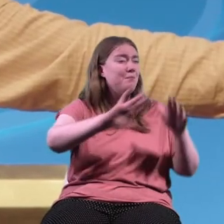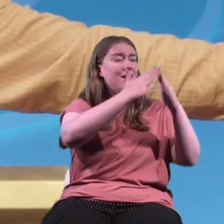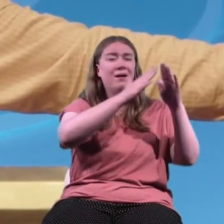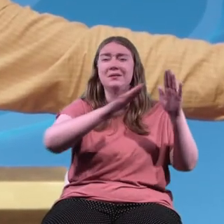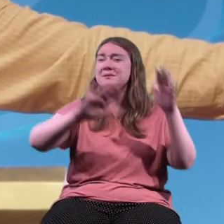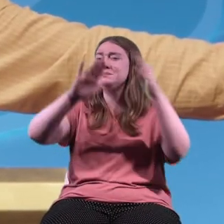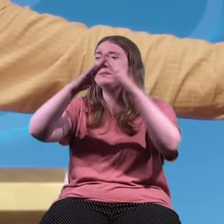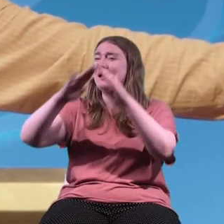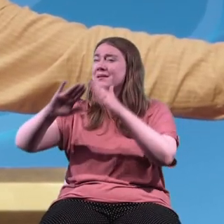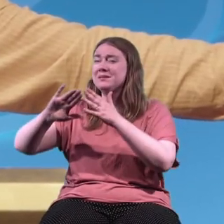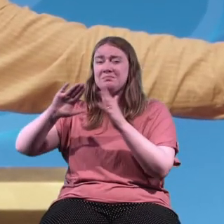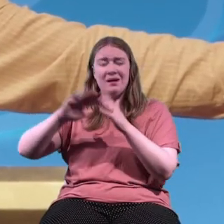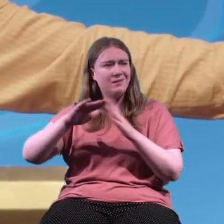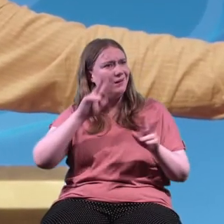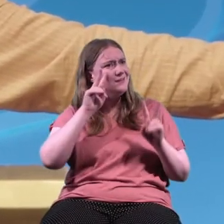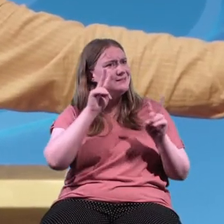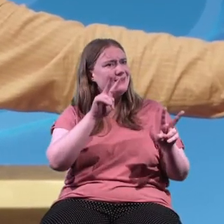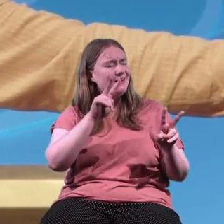gods.